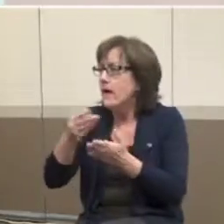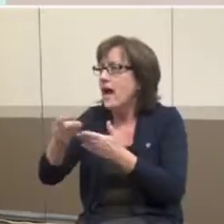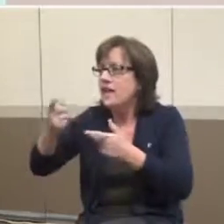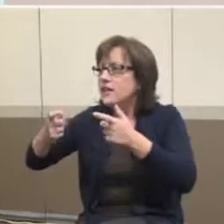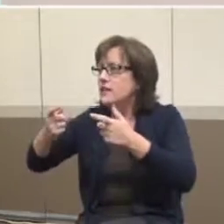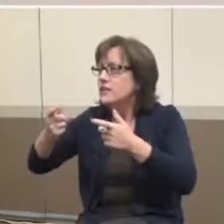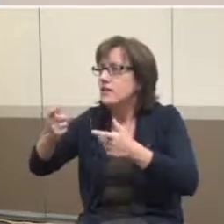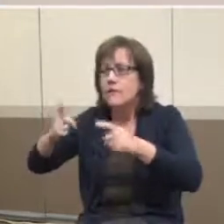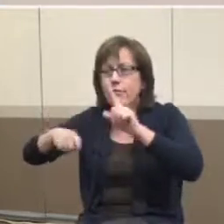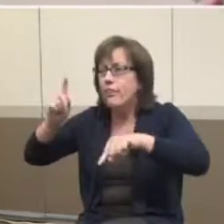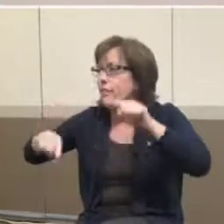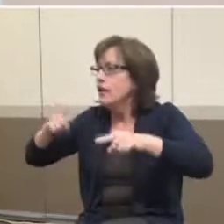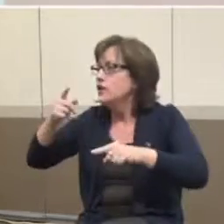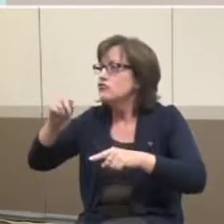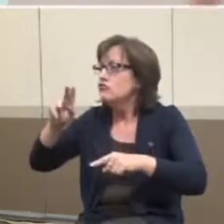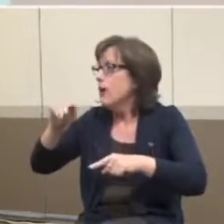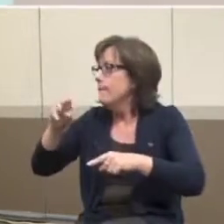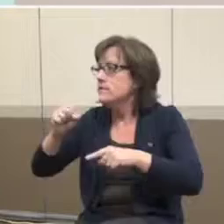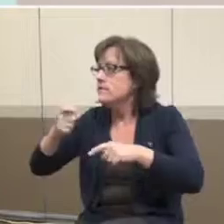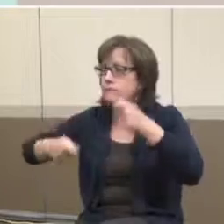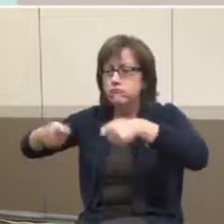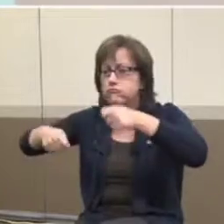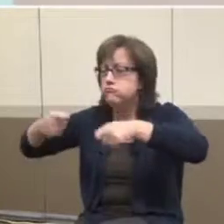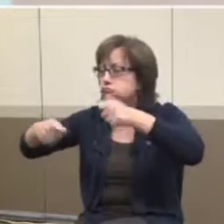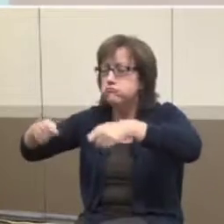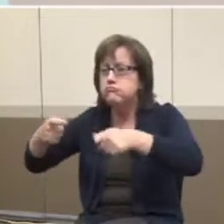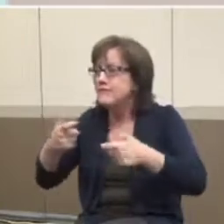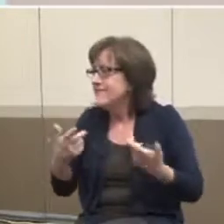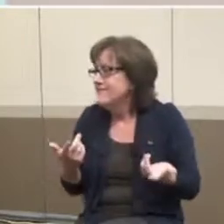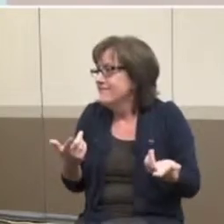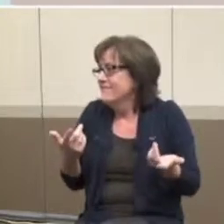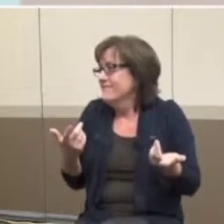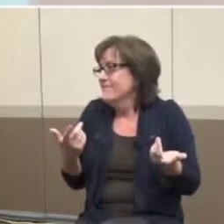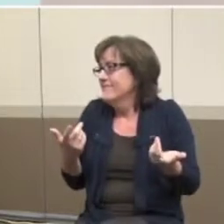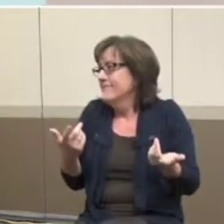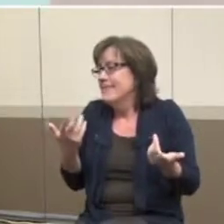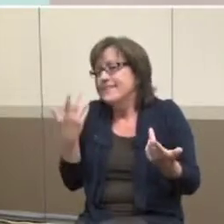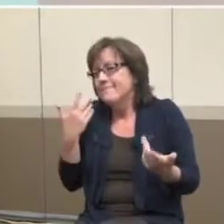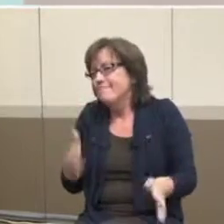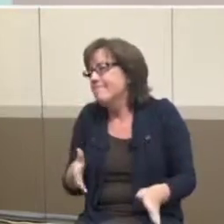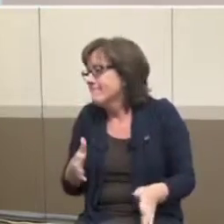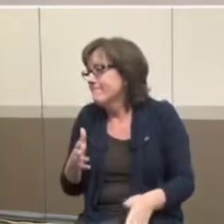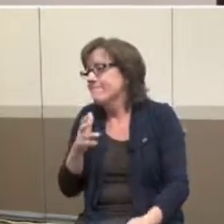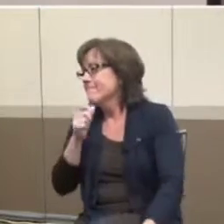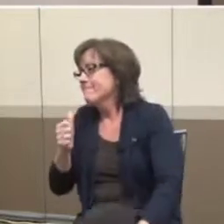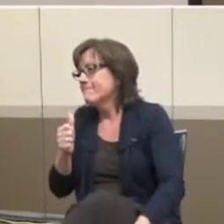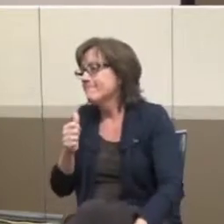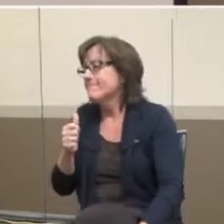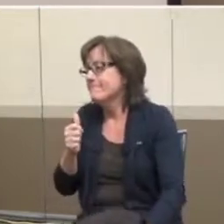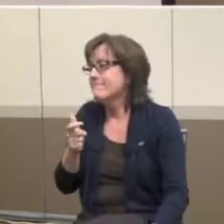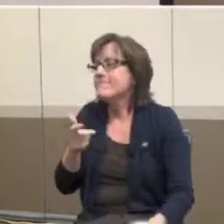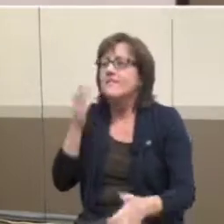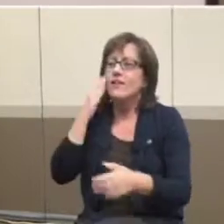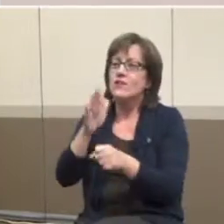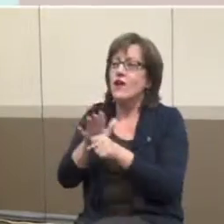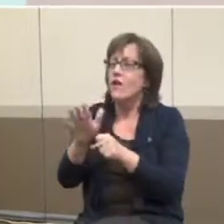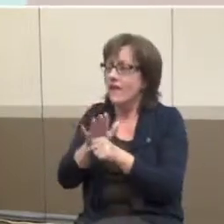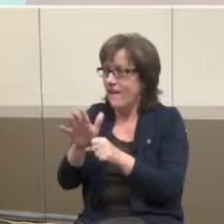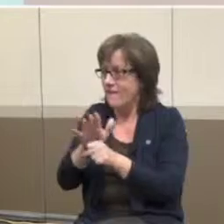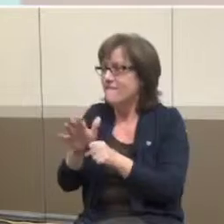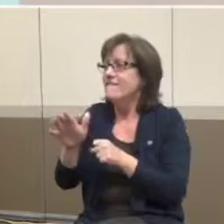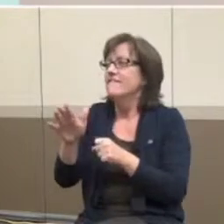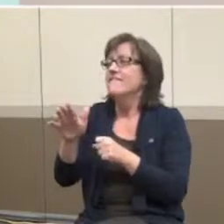and just start drumming, with all my students? Is that going to be a drum club? I didn't think that I knew enough